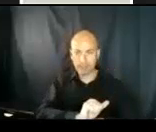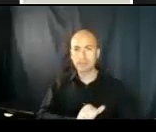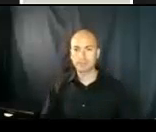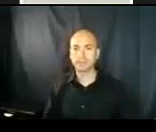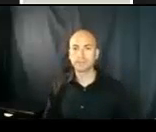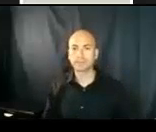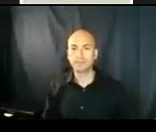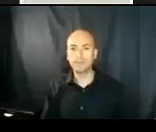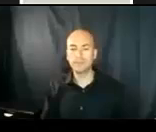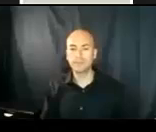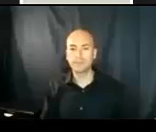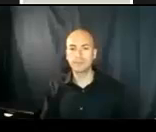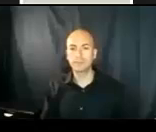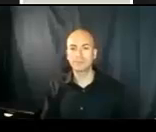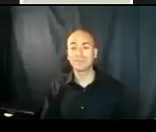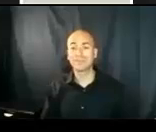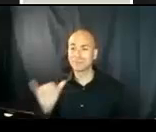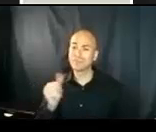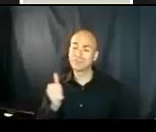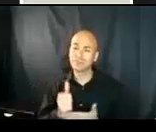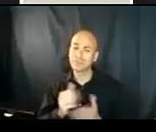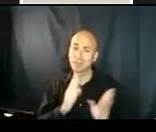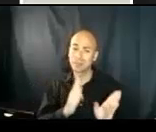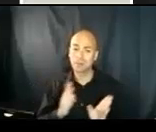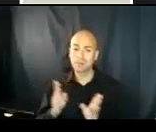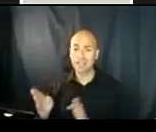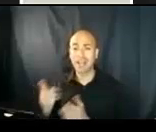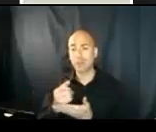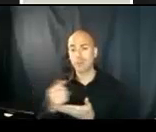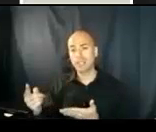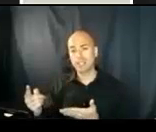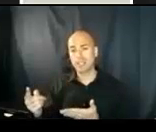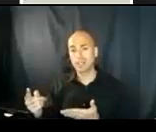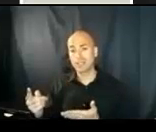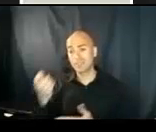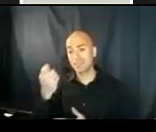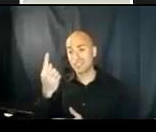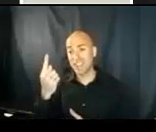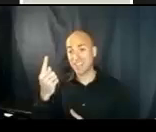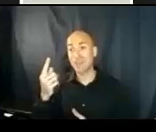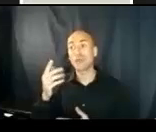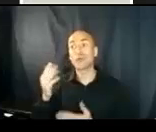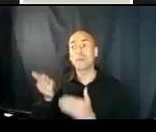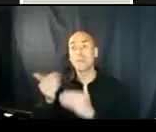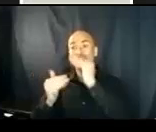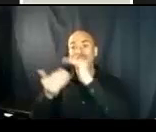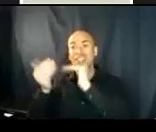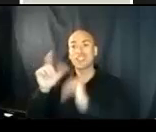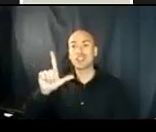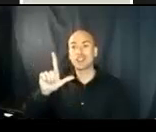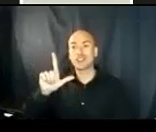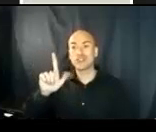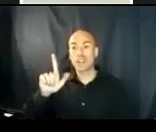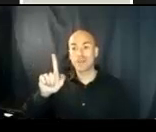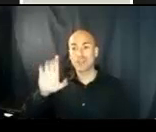it also helps them plan. And, we're building those 21st century skills as well. I tell my students all the time,